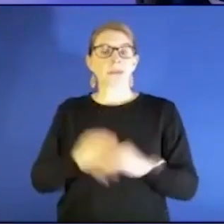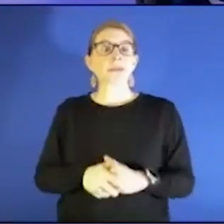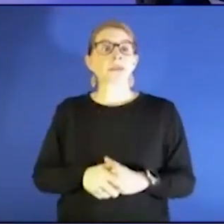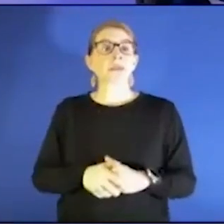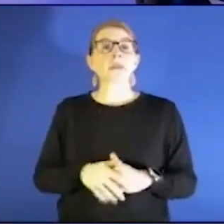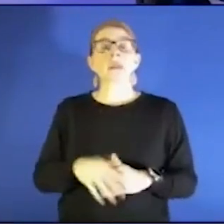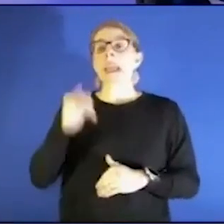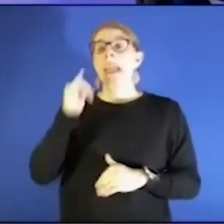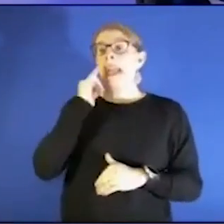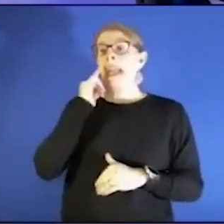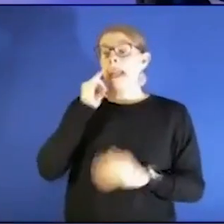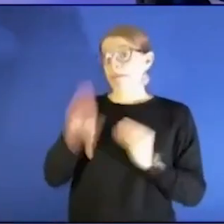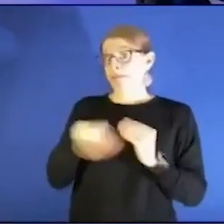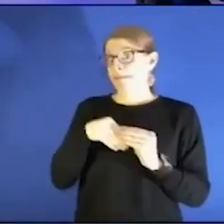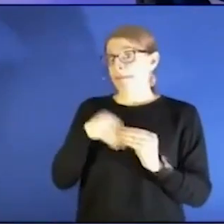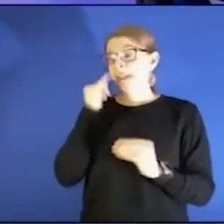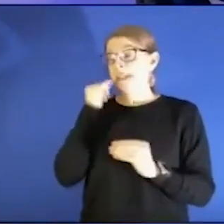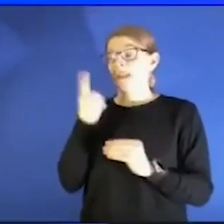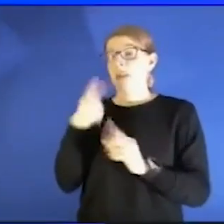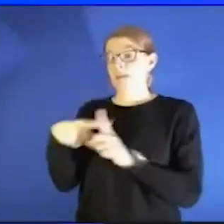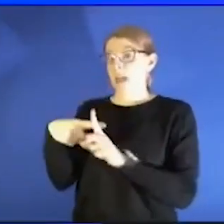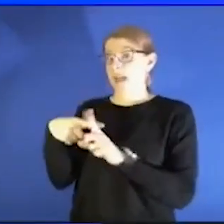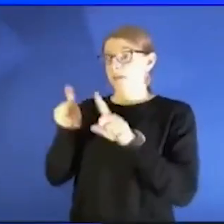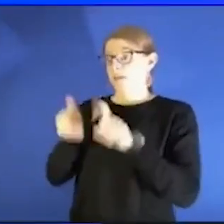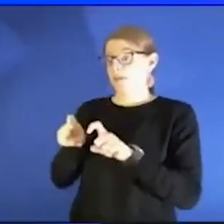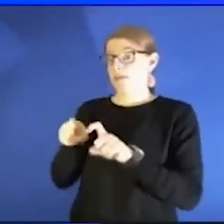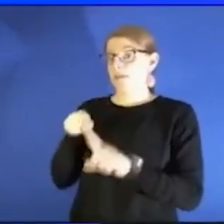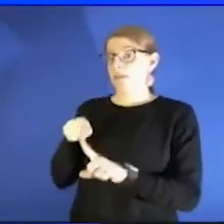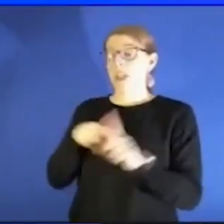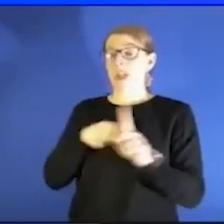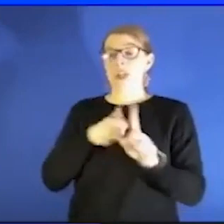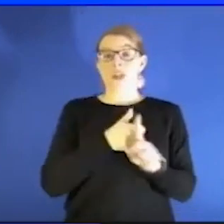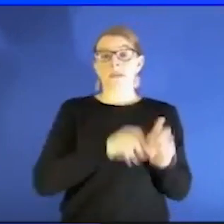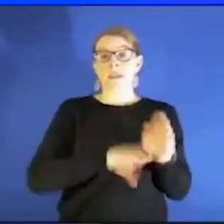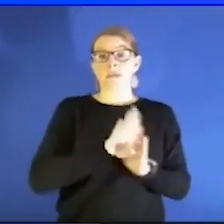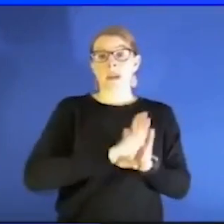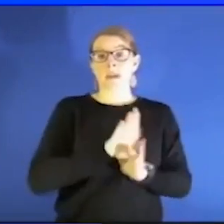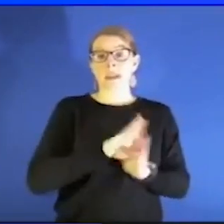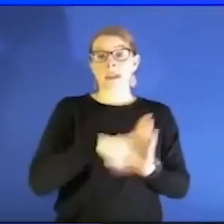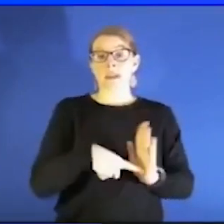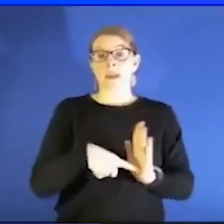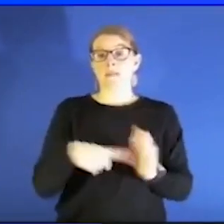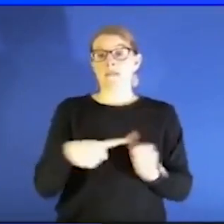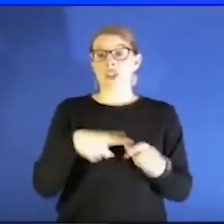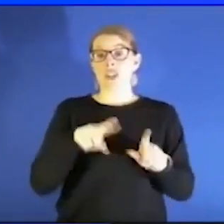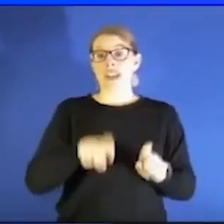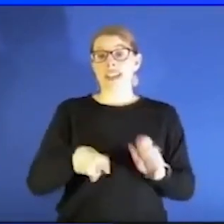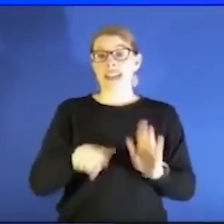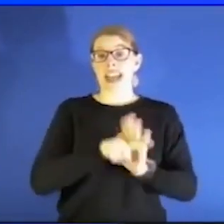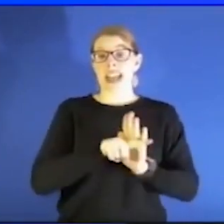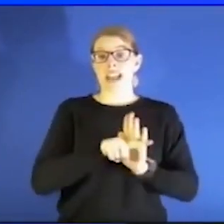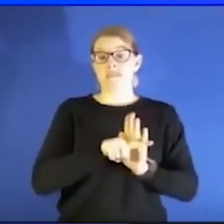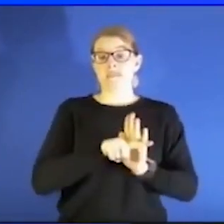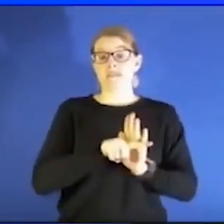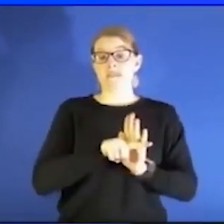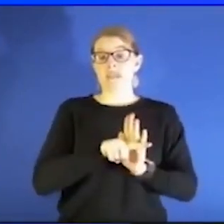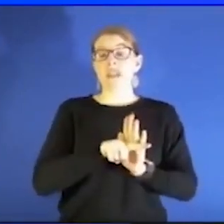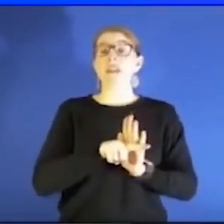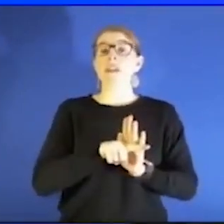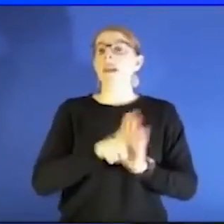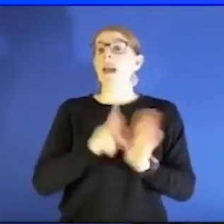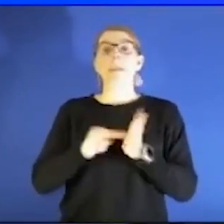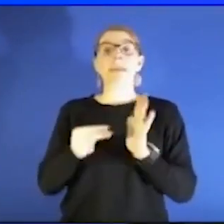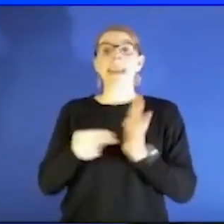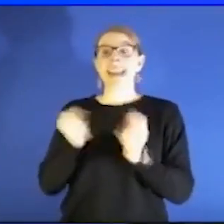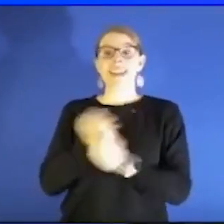someone positive in the home and you develop symptoms and your initial test is negative, particularly a home test, that doesn't mean everything's free